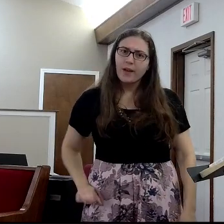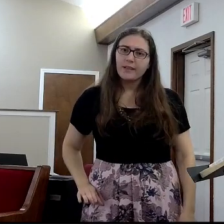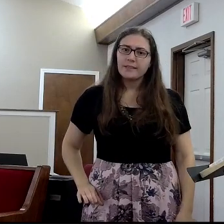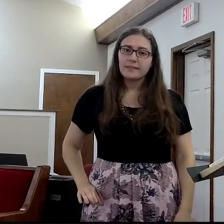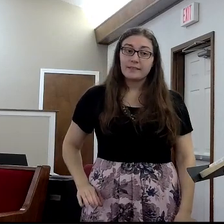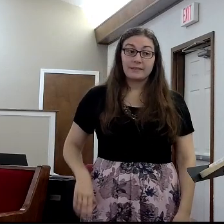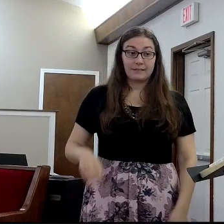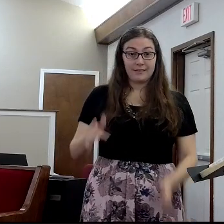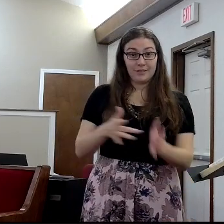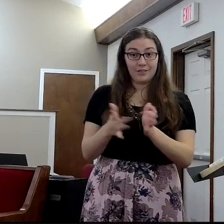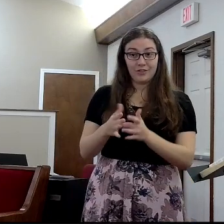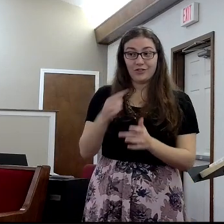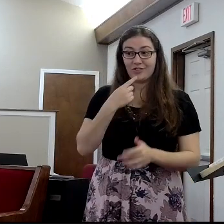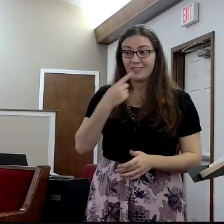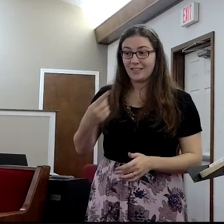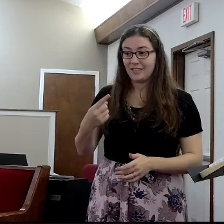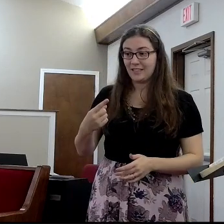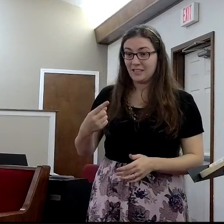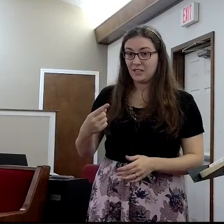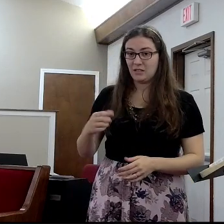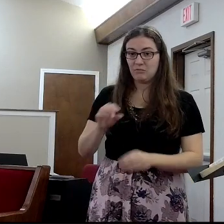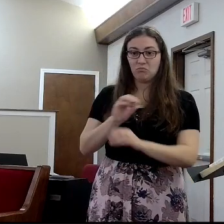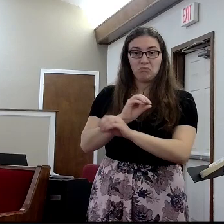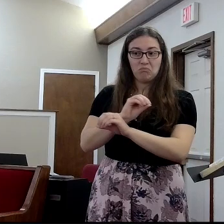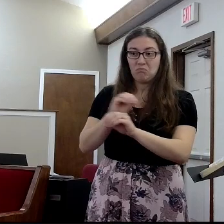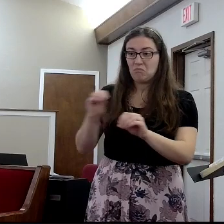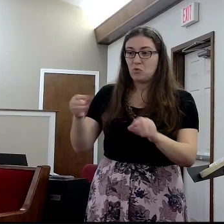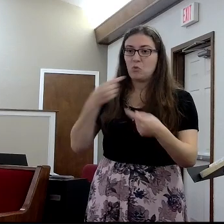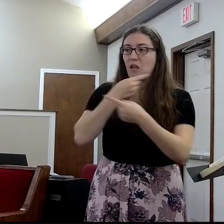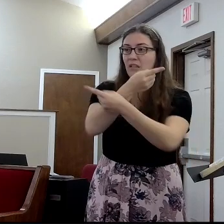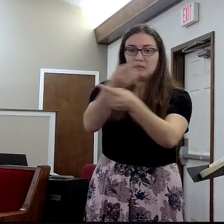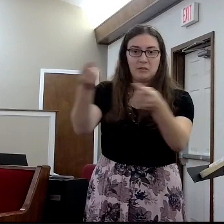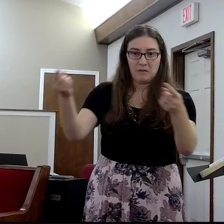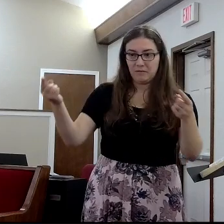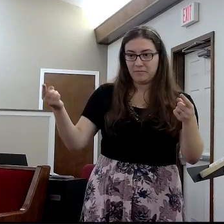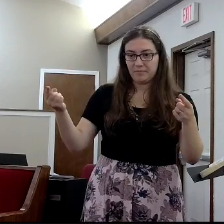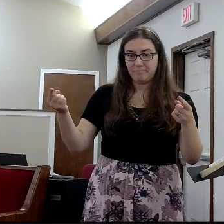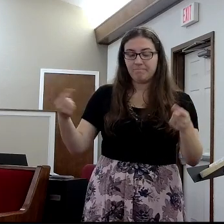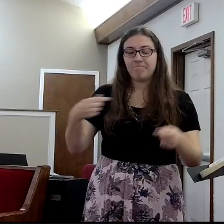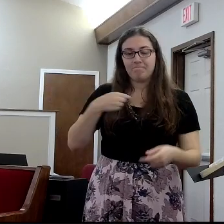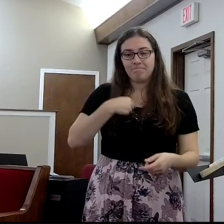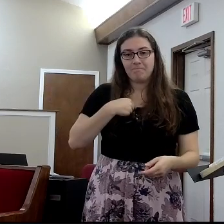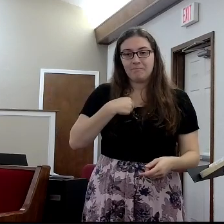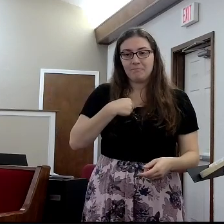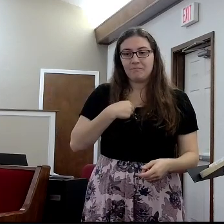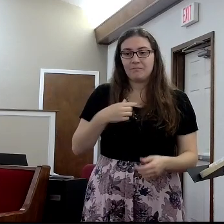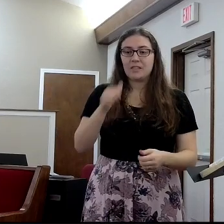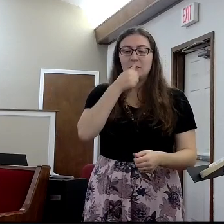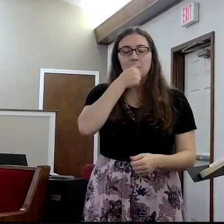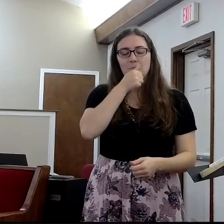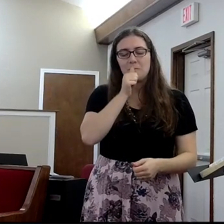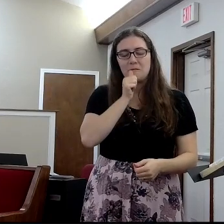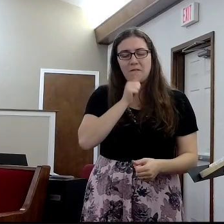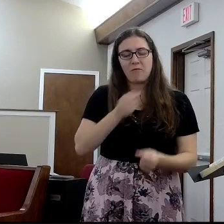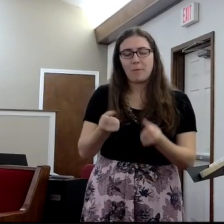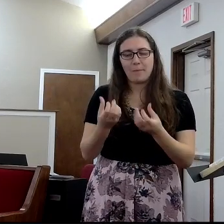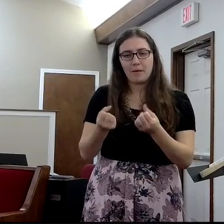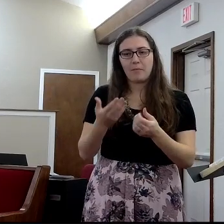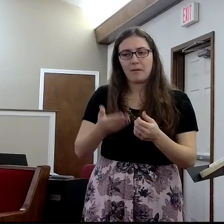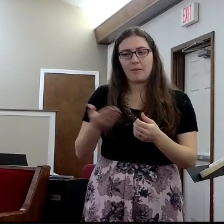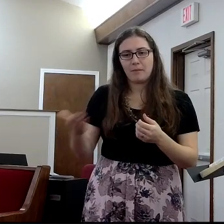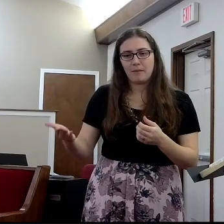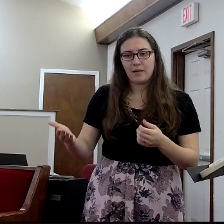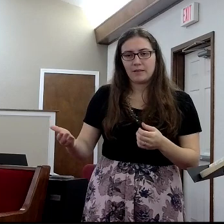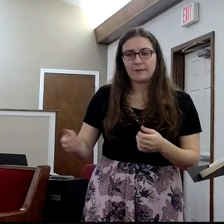Christ. And he charged them that they should tell no man of him. And he began to teach them that the Son of Man must suffer many